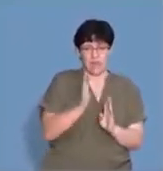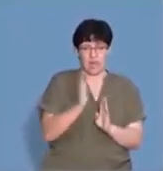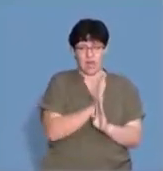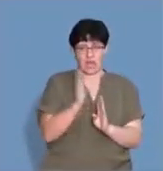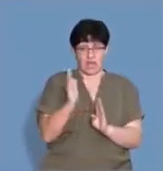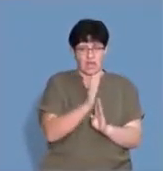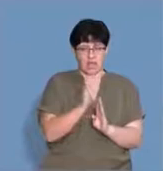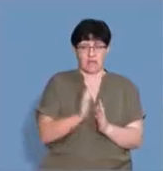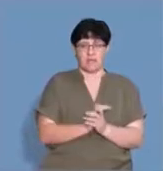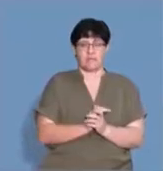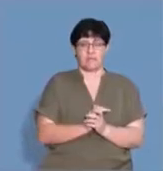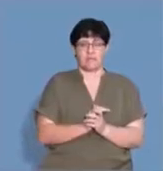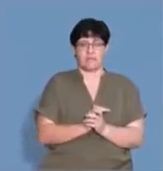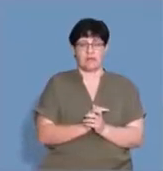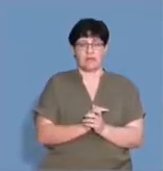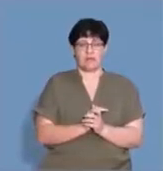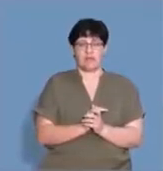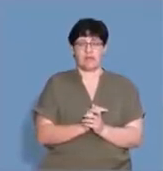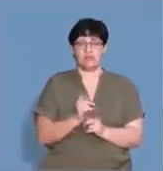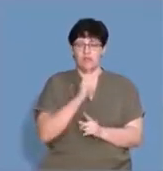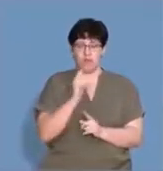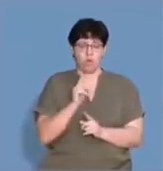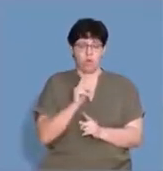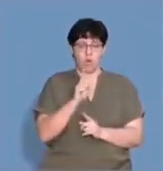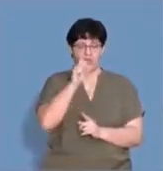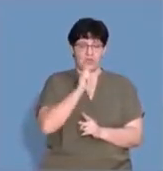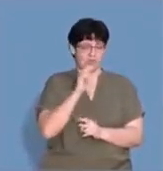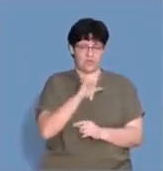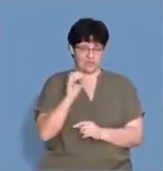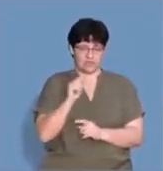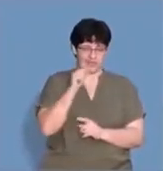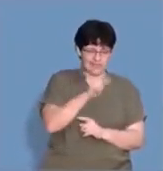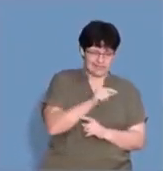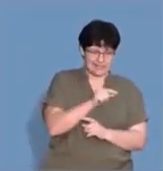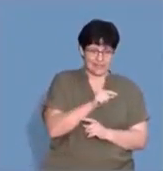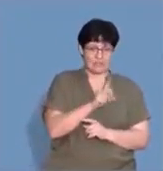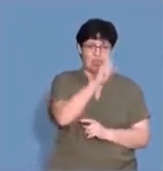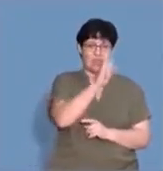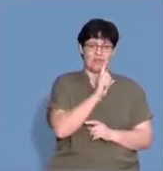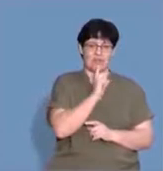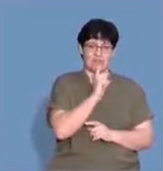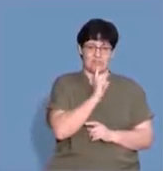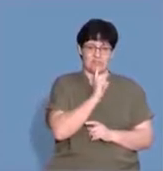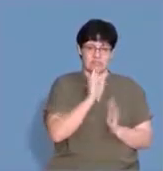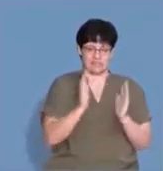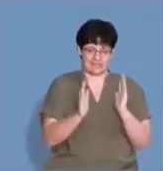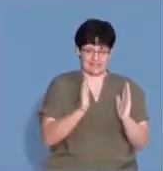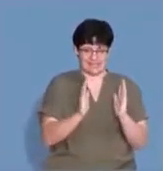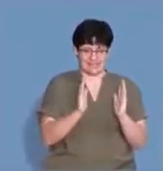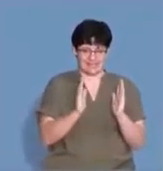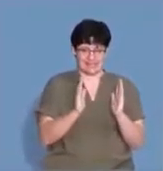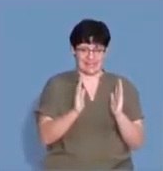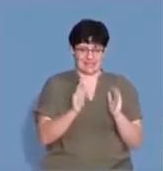here. So now I'm looking, that's not 1,500, that's only 1,000, so it must